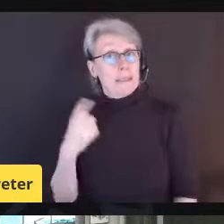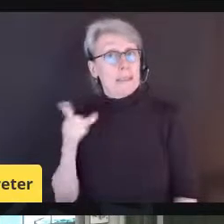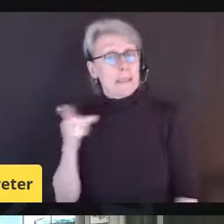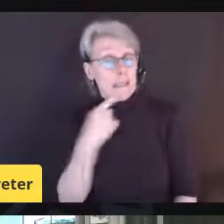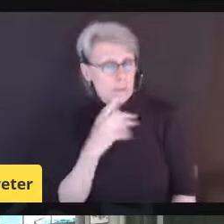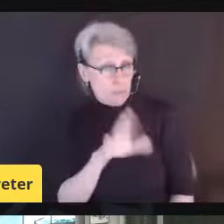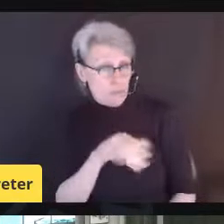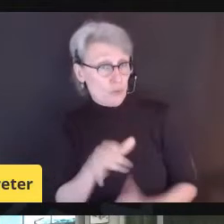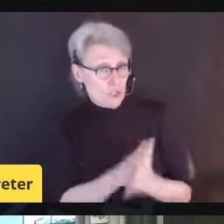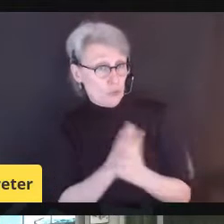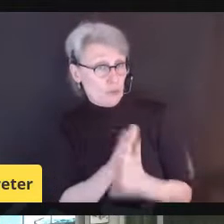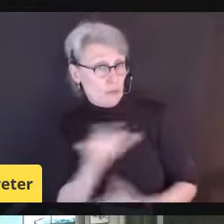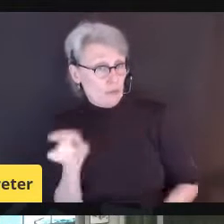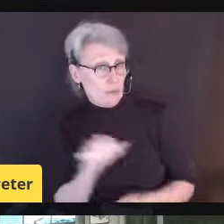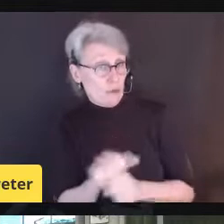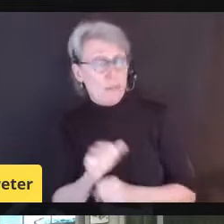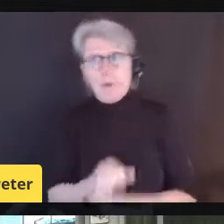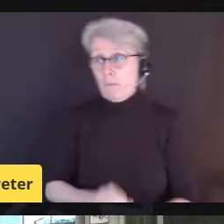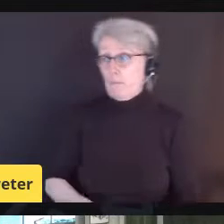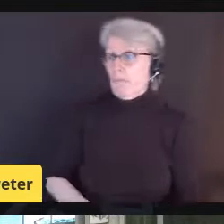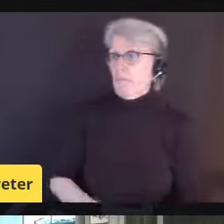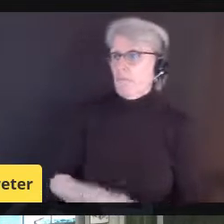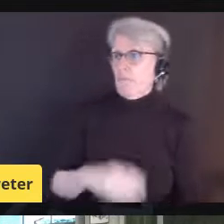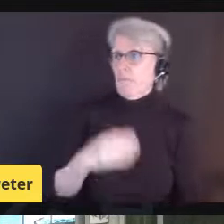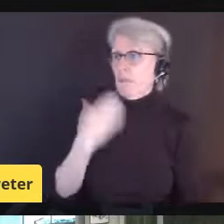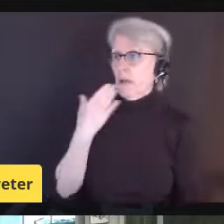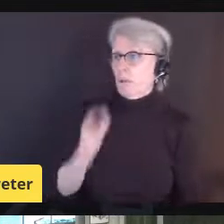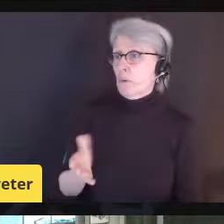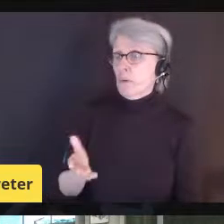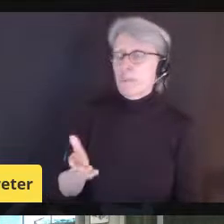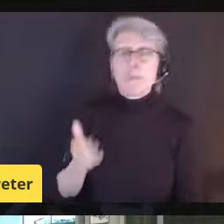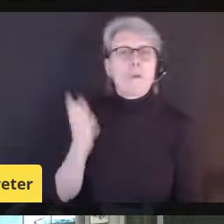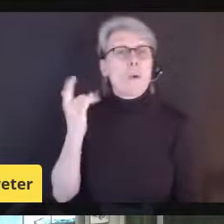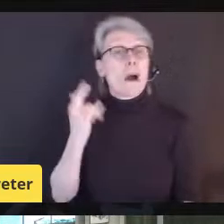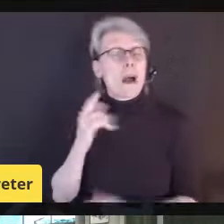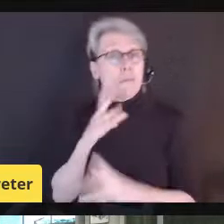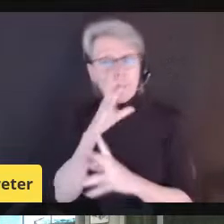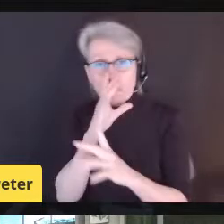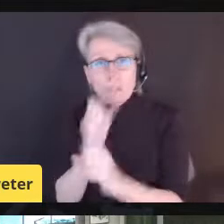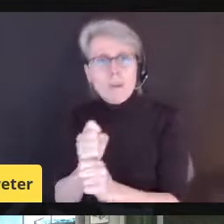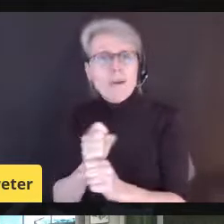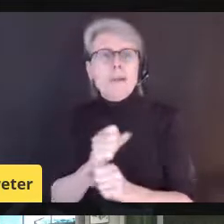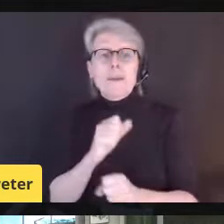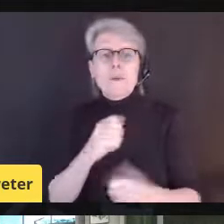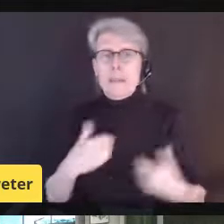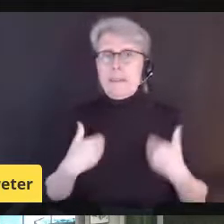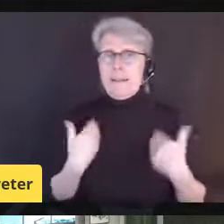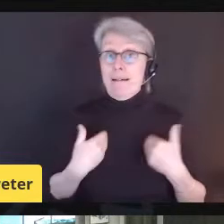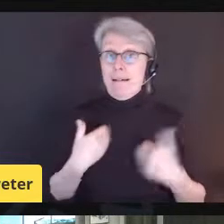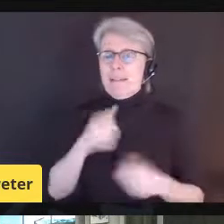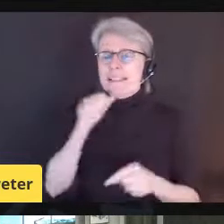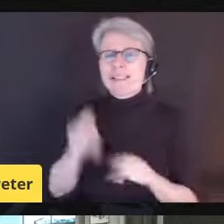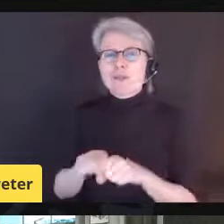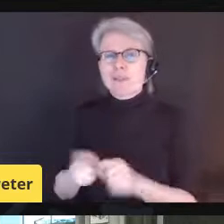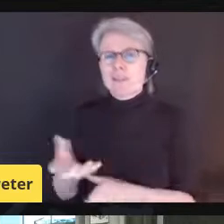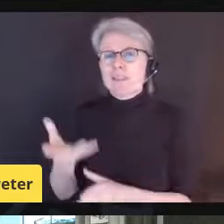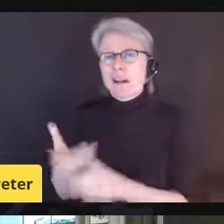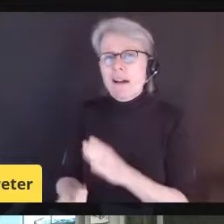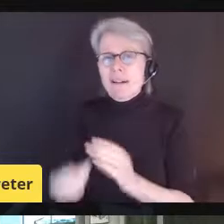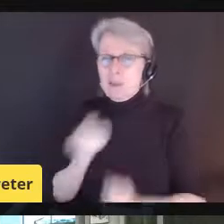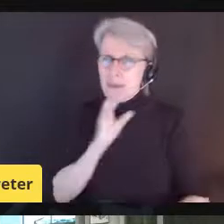asked me for the job. But really, what made me passionate about it is my sister died when I was quite young, and I was